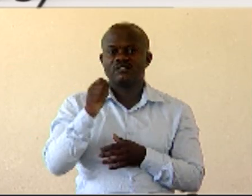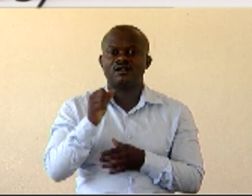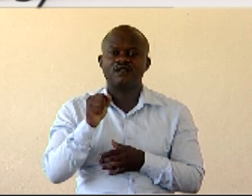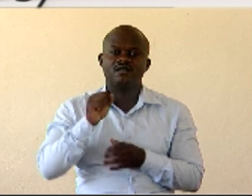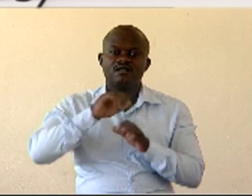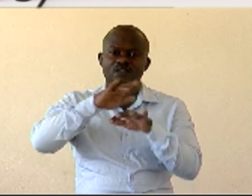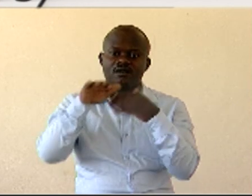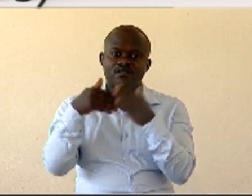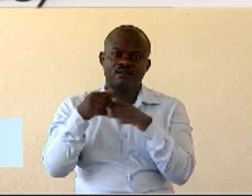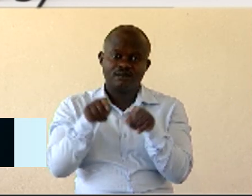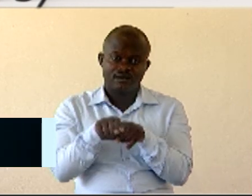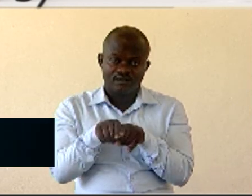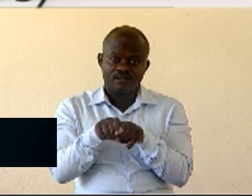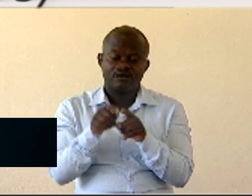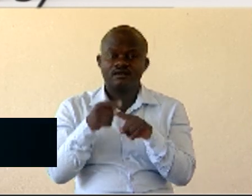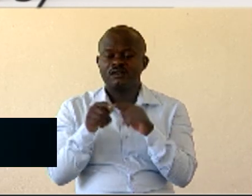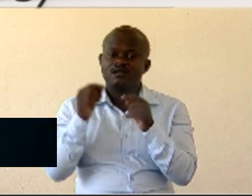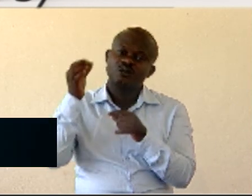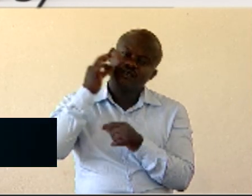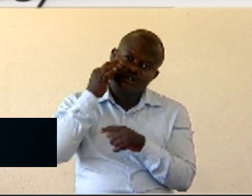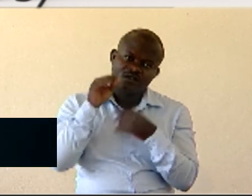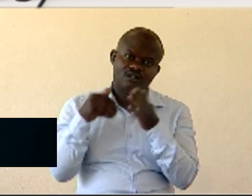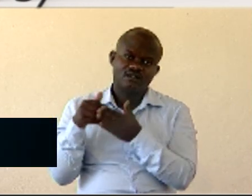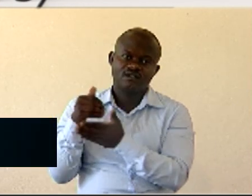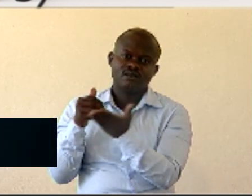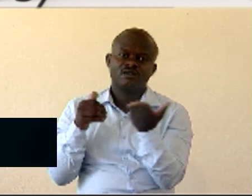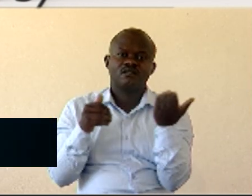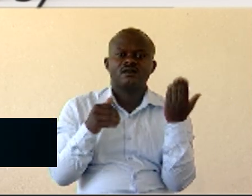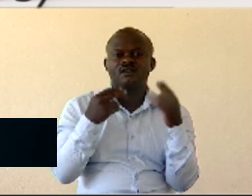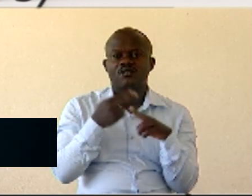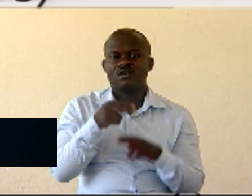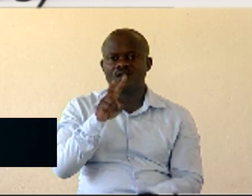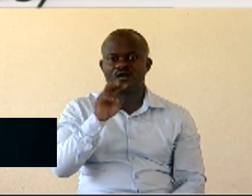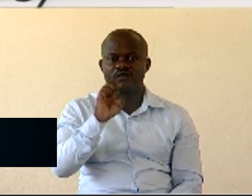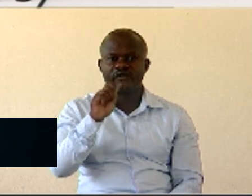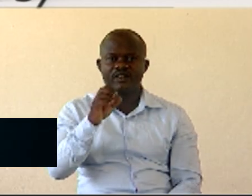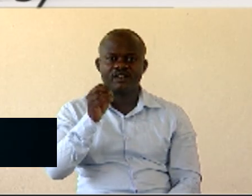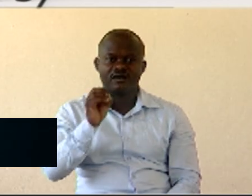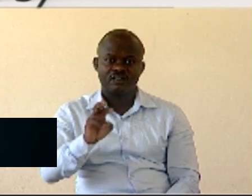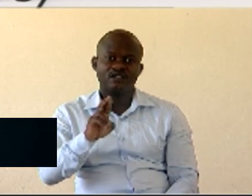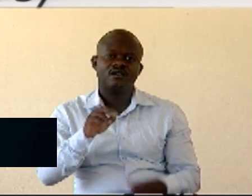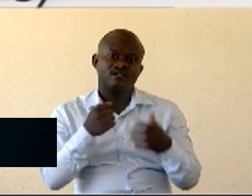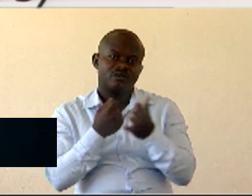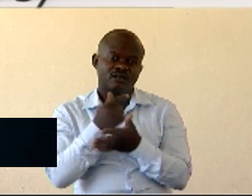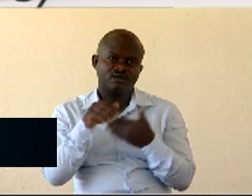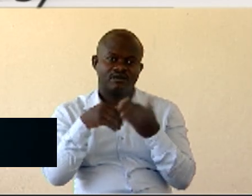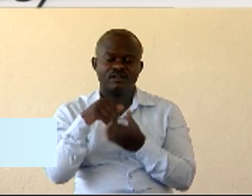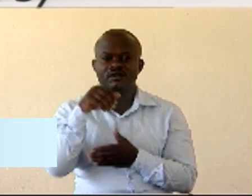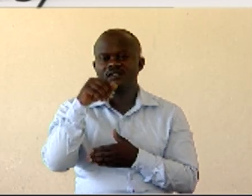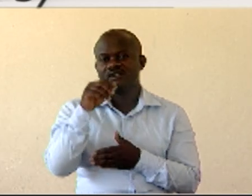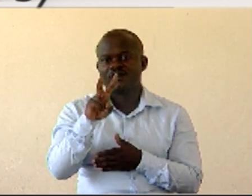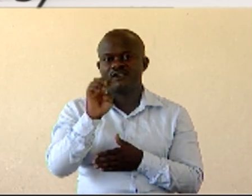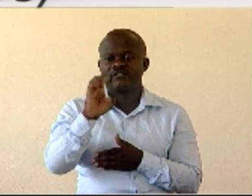is also spread by female Anopheles mosquito. These are vector-borne diseases. These are diseases caused by vectors.